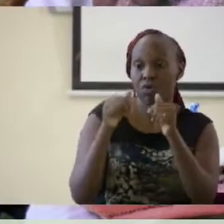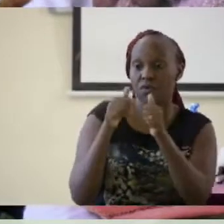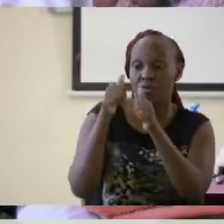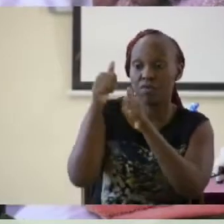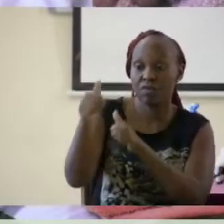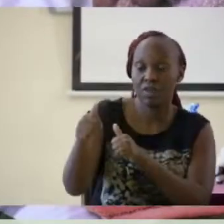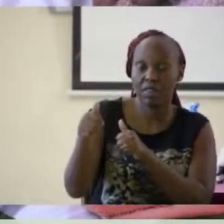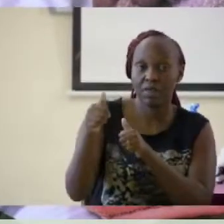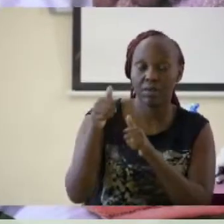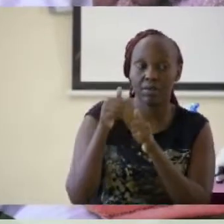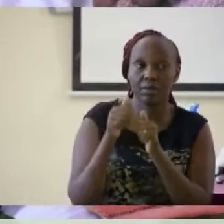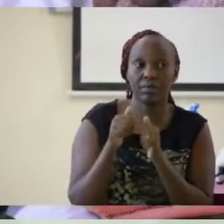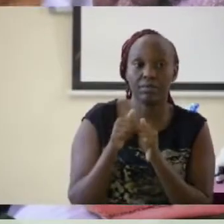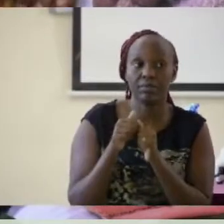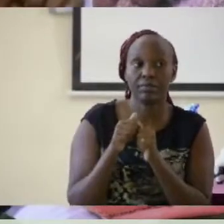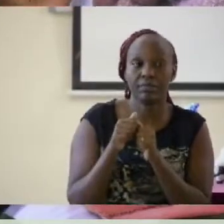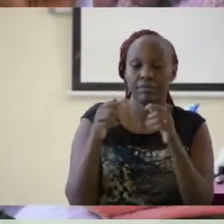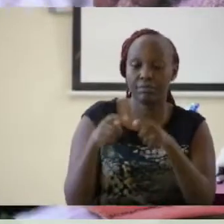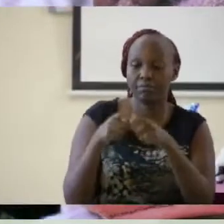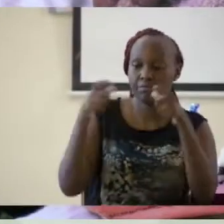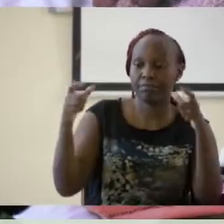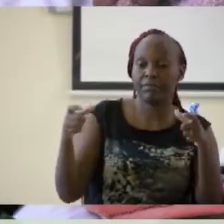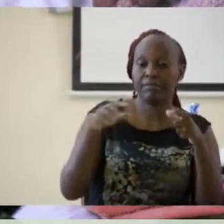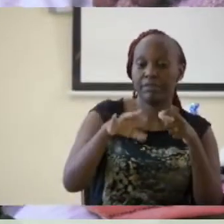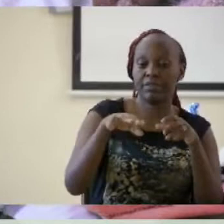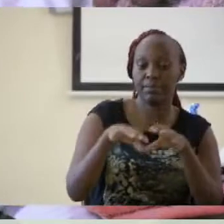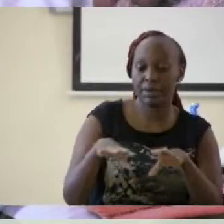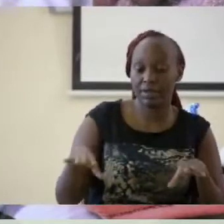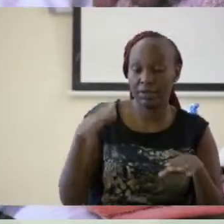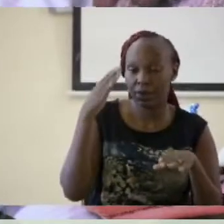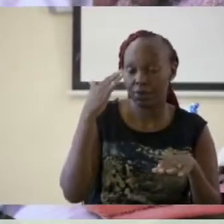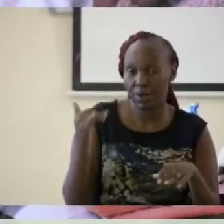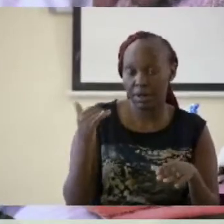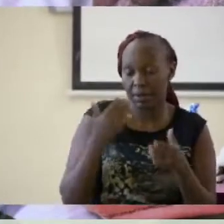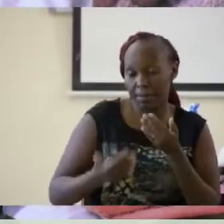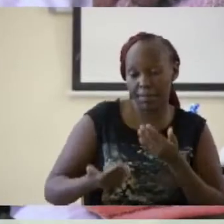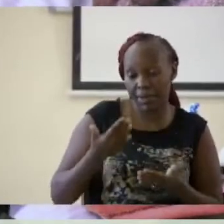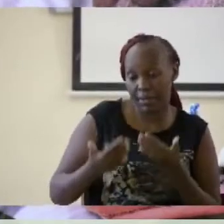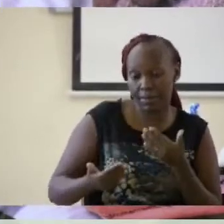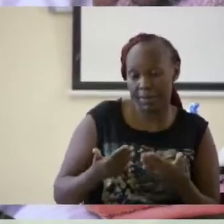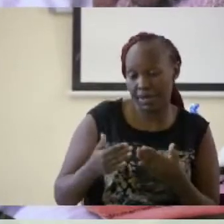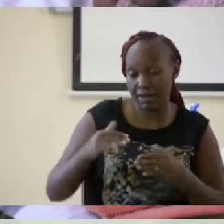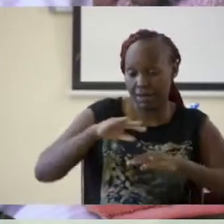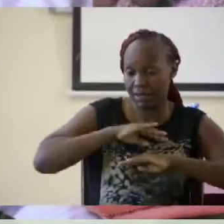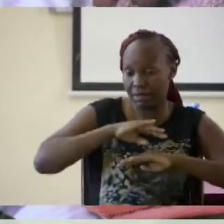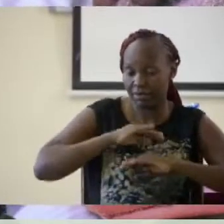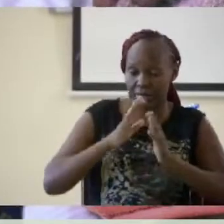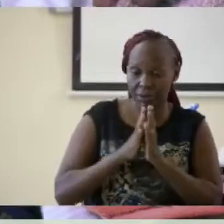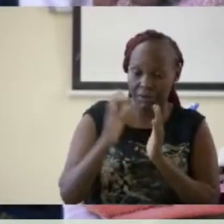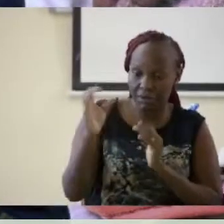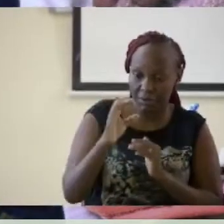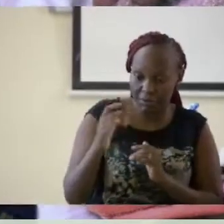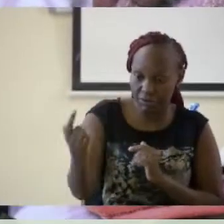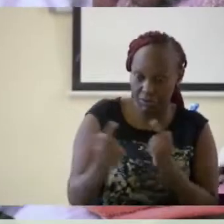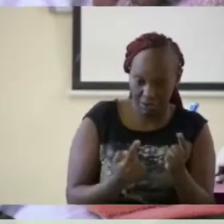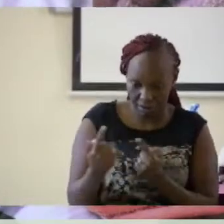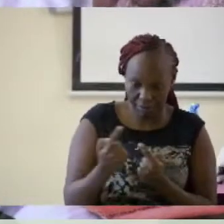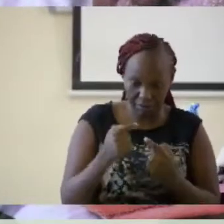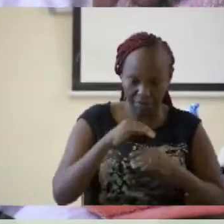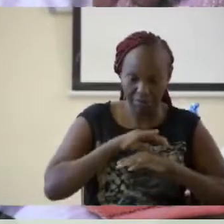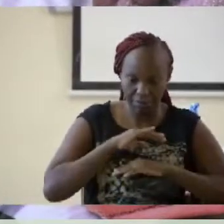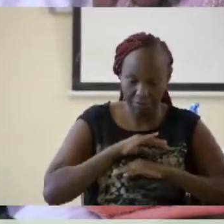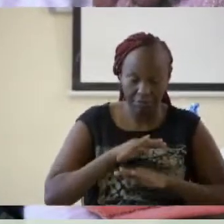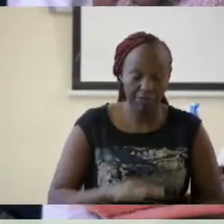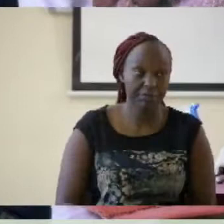and expand its market because I think maybe it is because it is satisfied with the customers or the customer